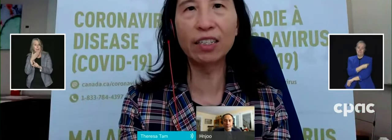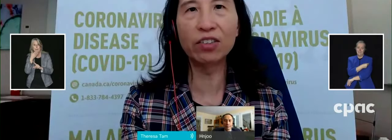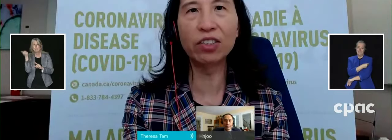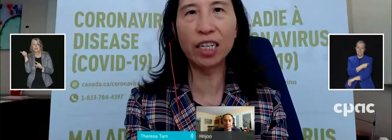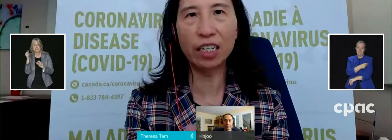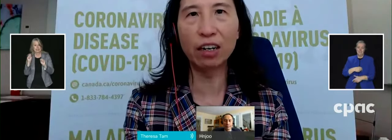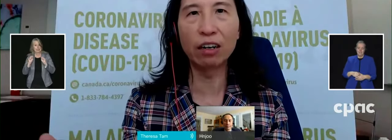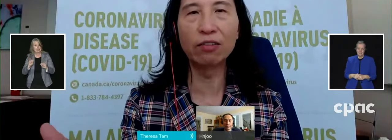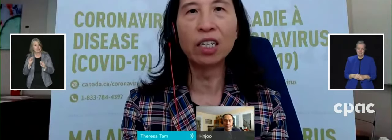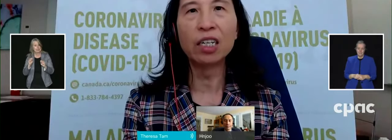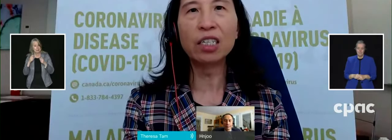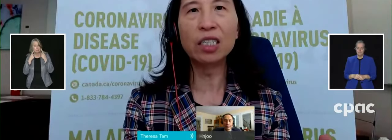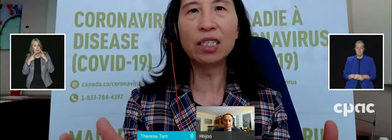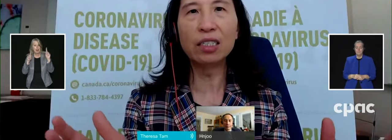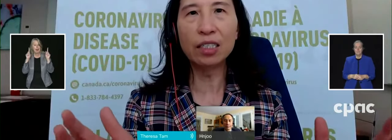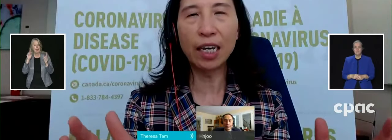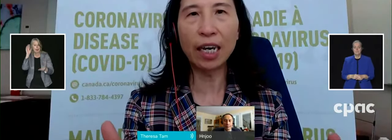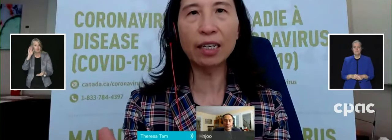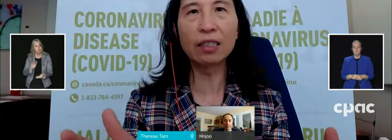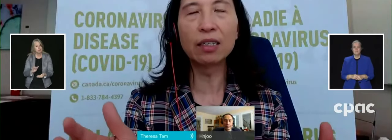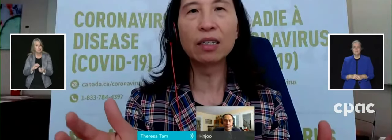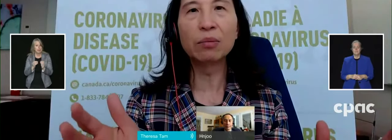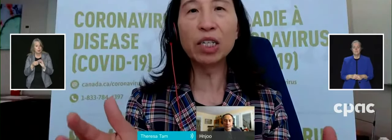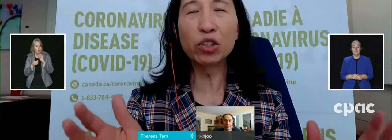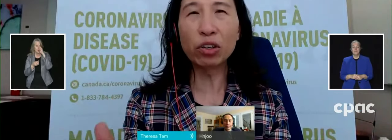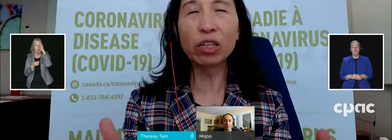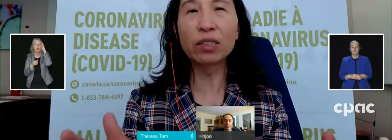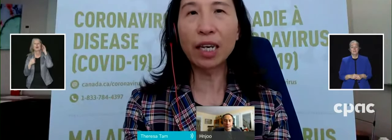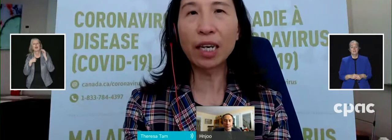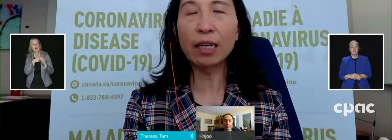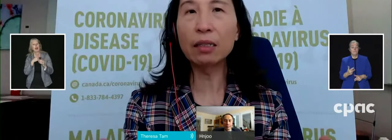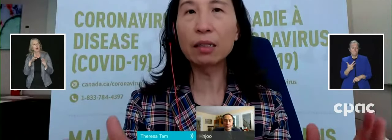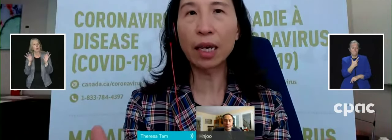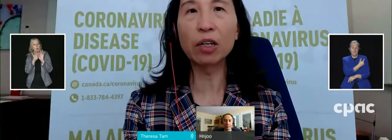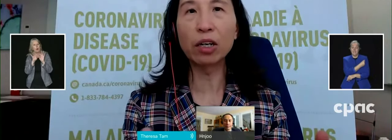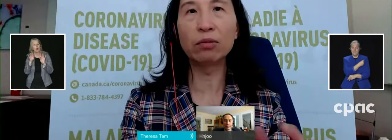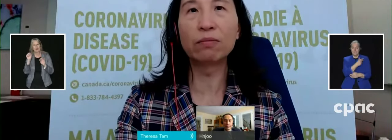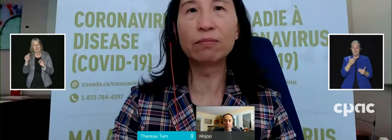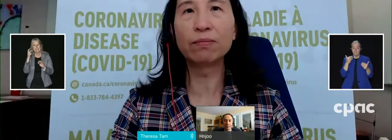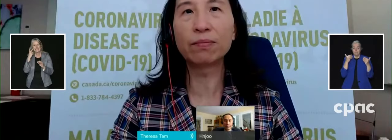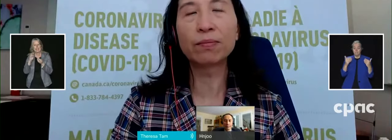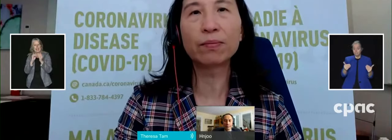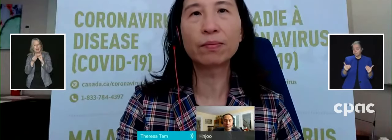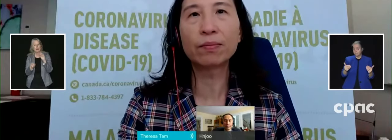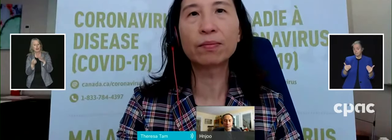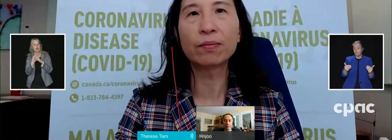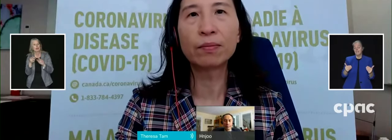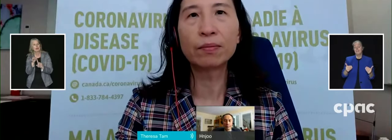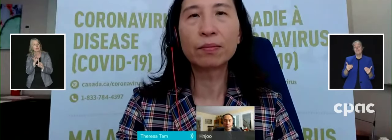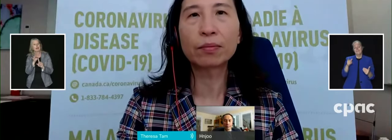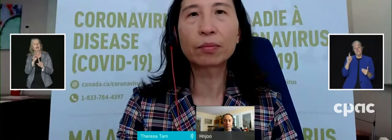it can to take off, you need to make sure those cases are kept low.